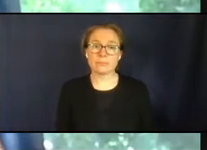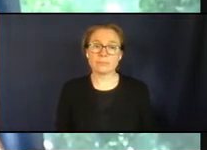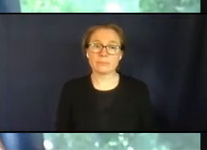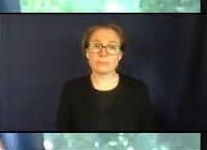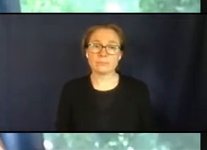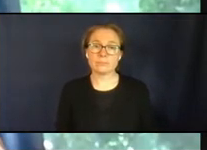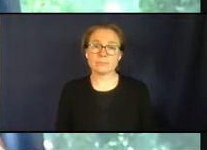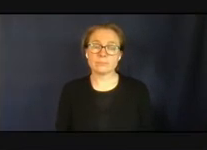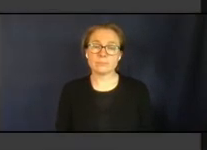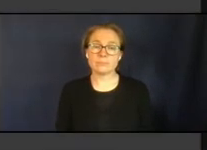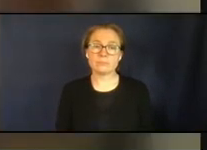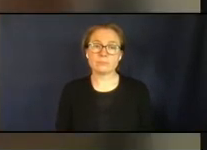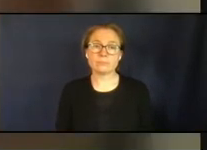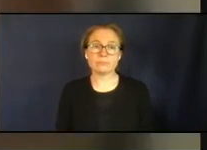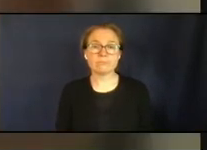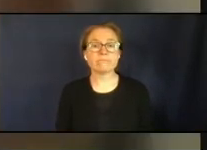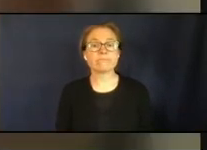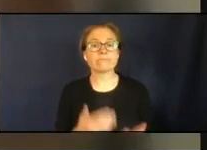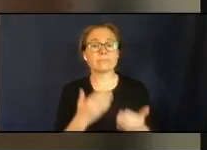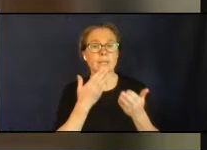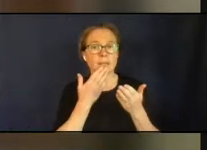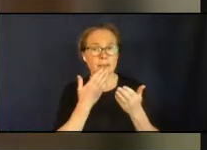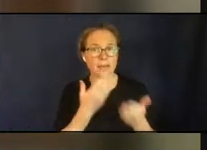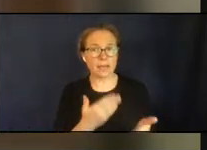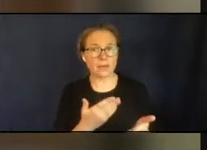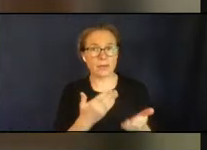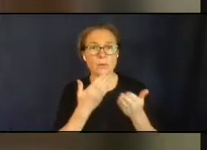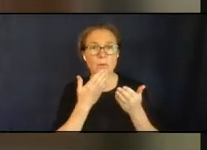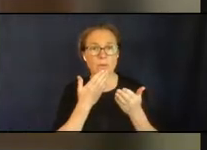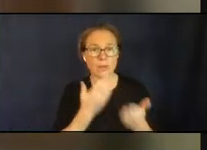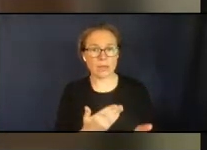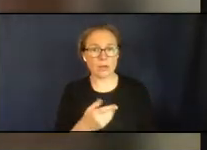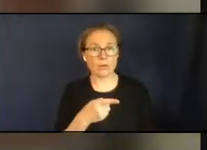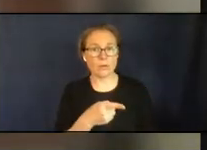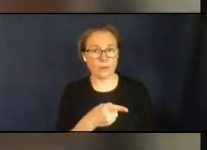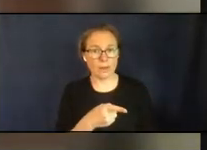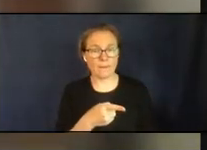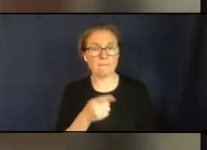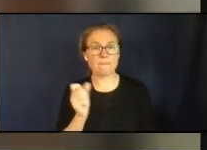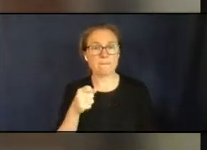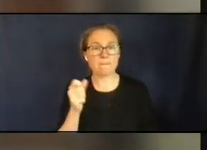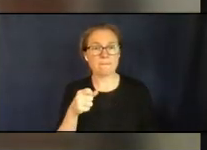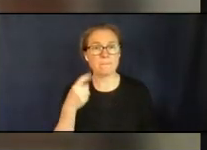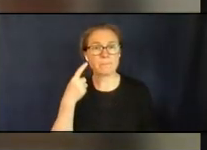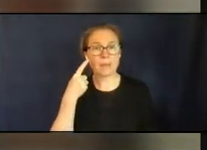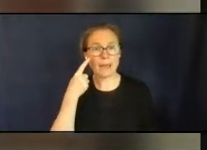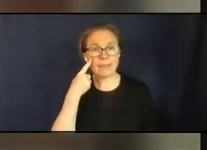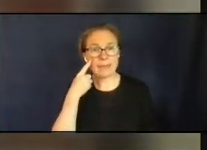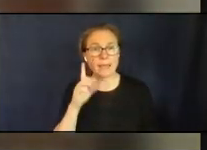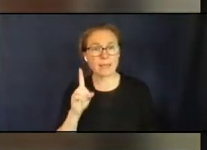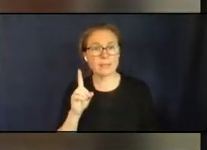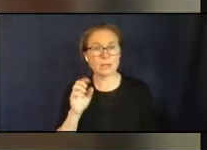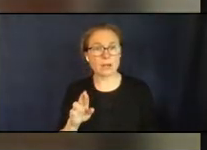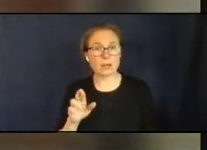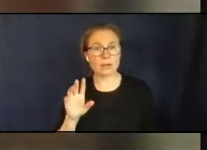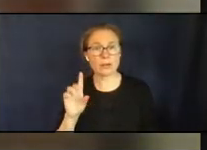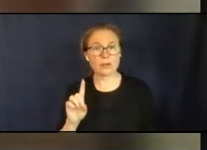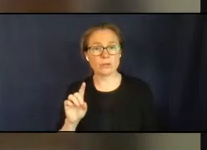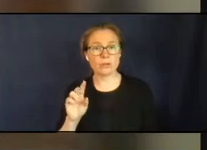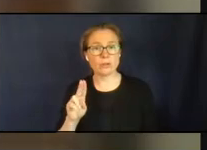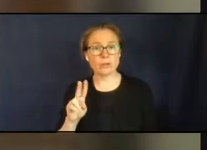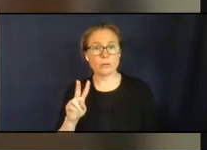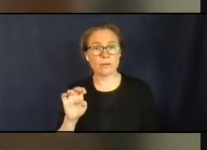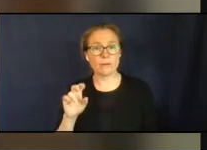Thank you for that. I think I will largely let Dr. Duvivier speak to that.